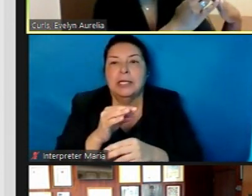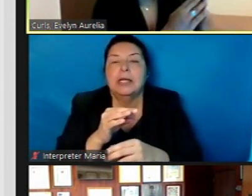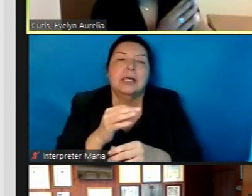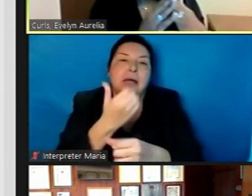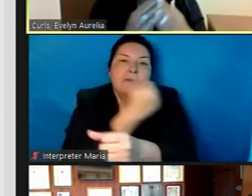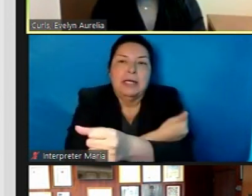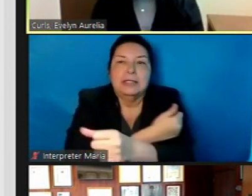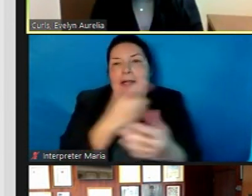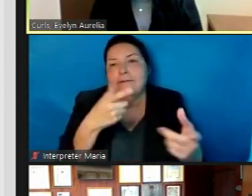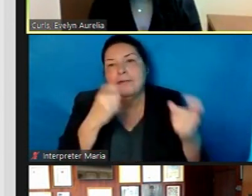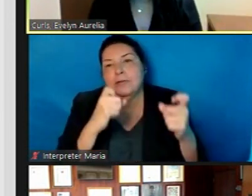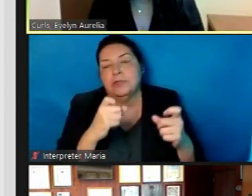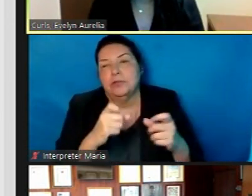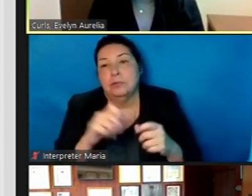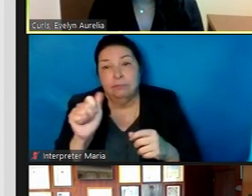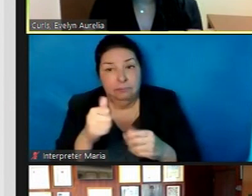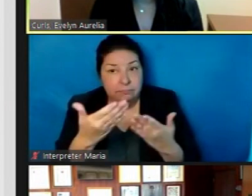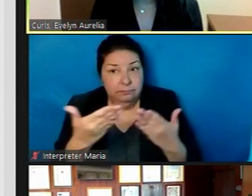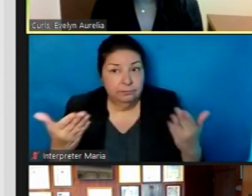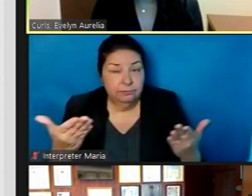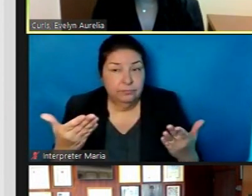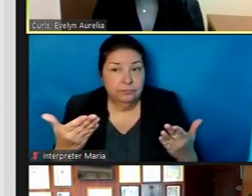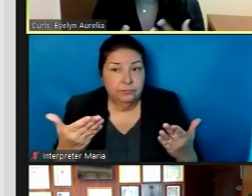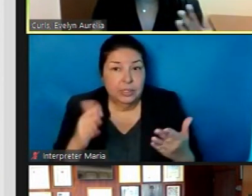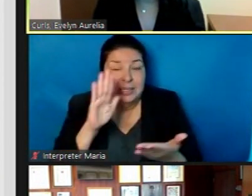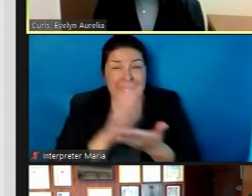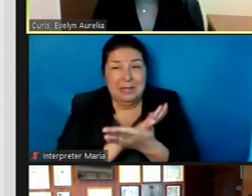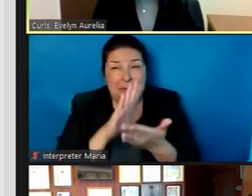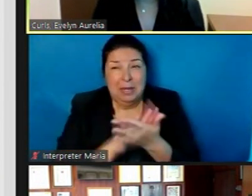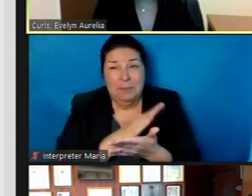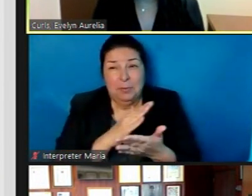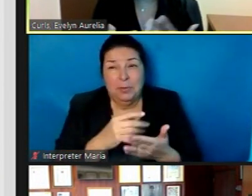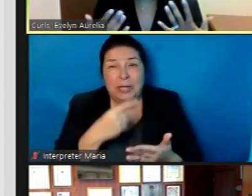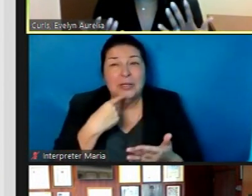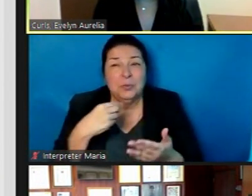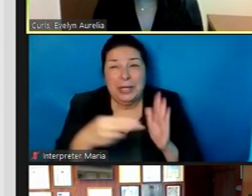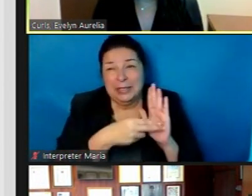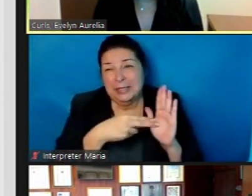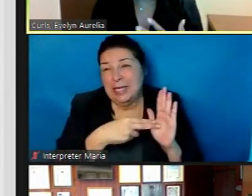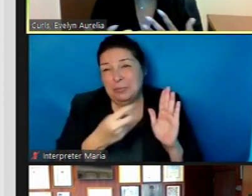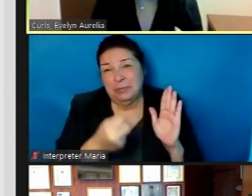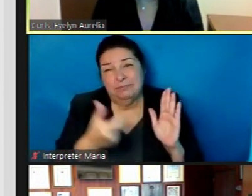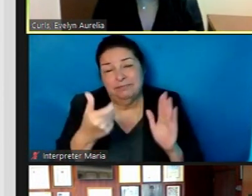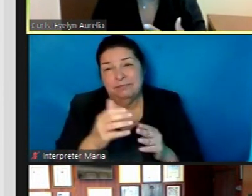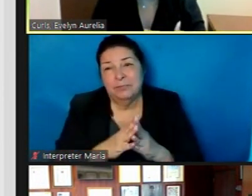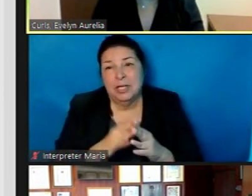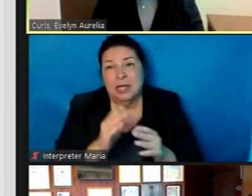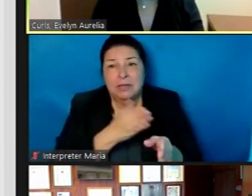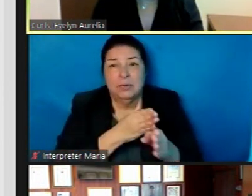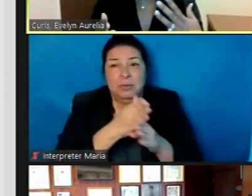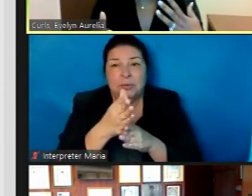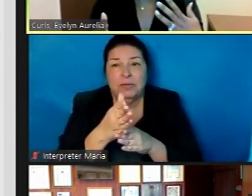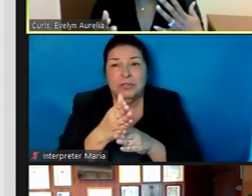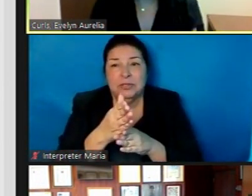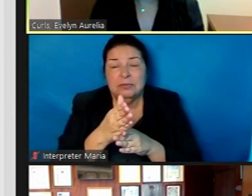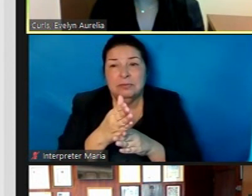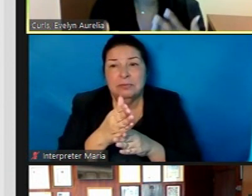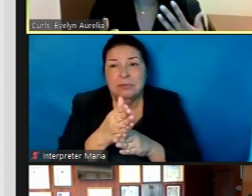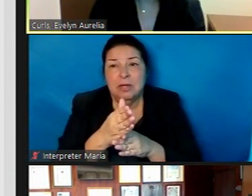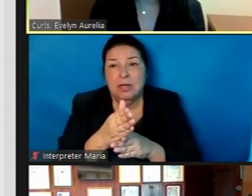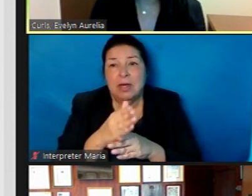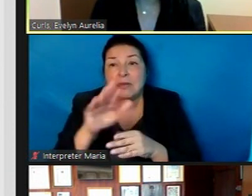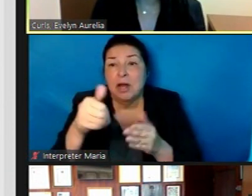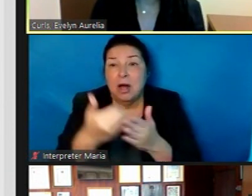faster. The other thing is that the paperwork and the red tape was cut out. There are careers of people who just